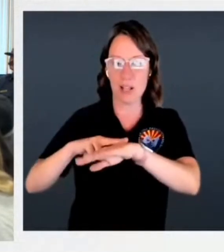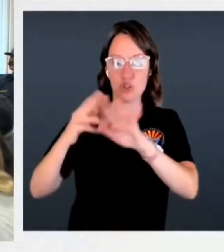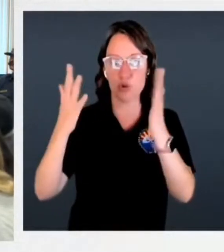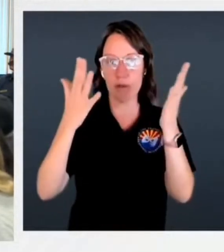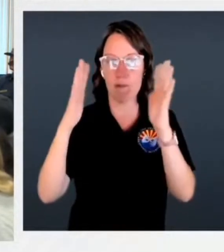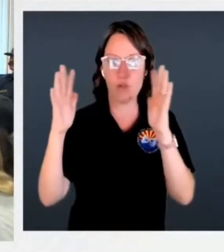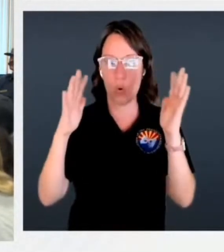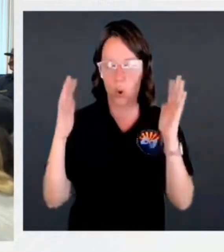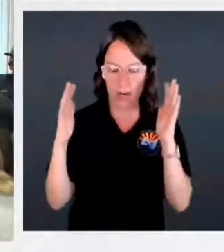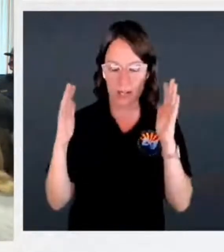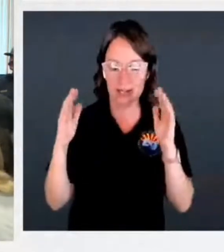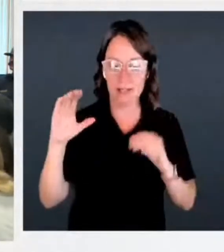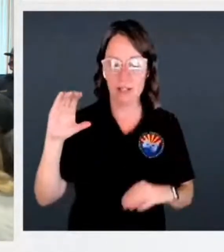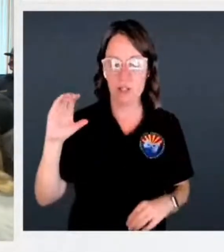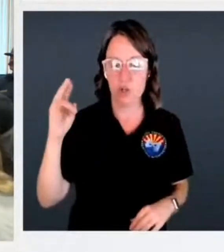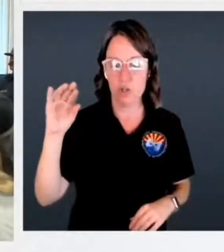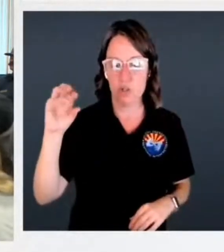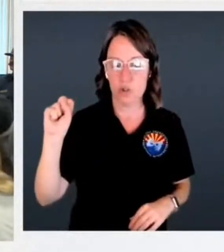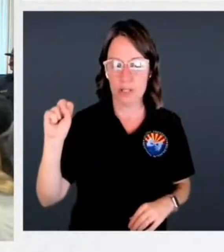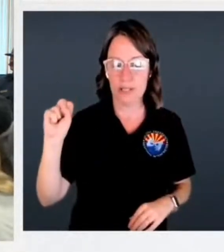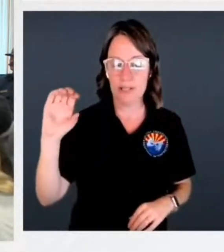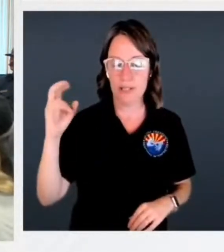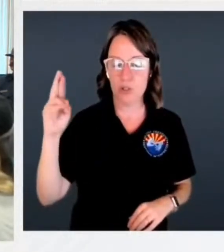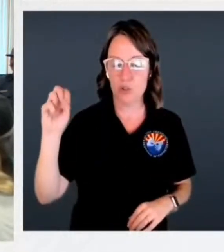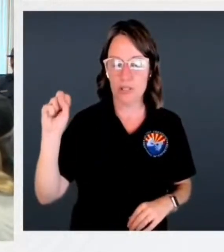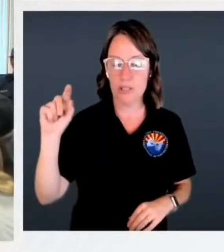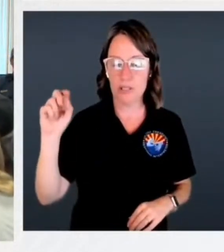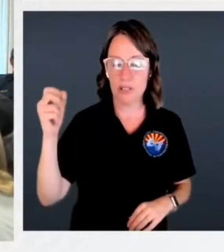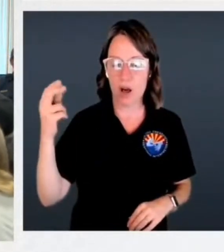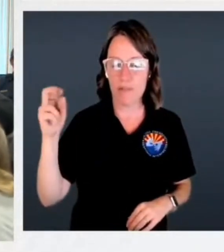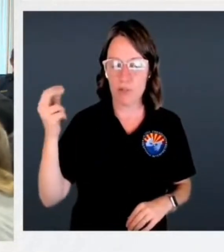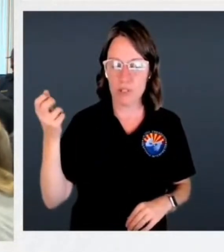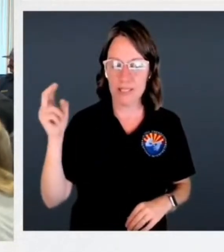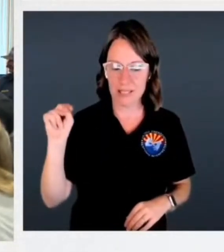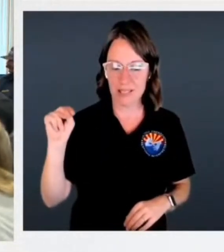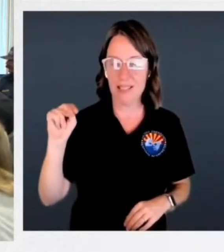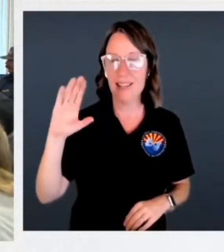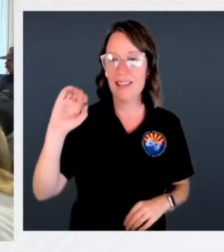CAL FIRE Siskiyou Unit Deputy Chief Kent Cunningham.